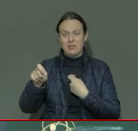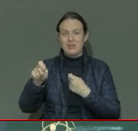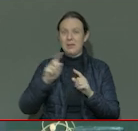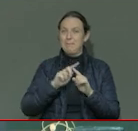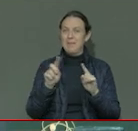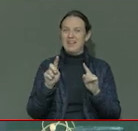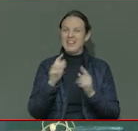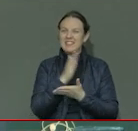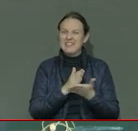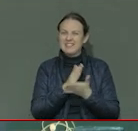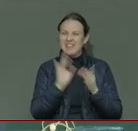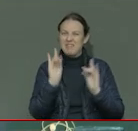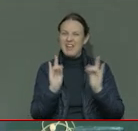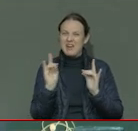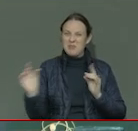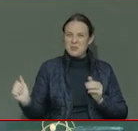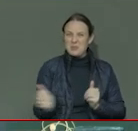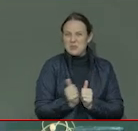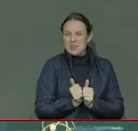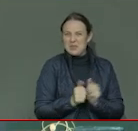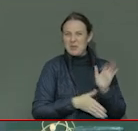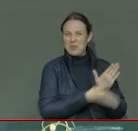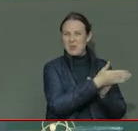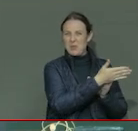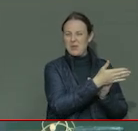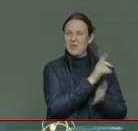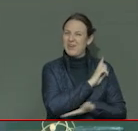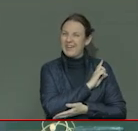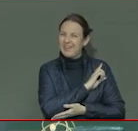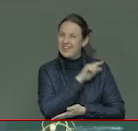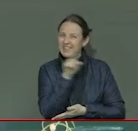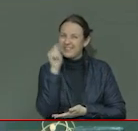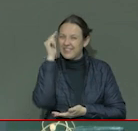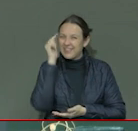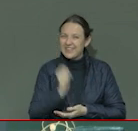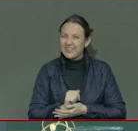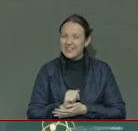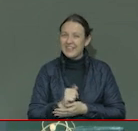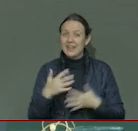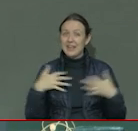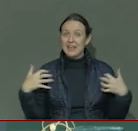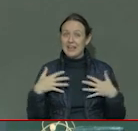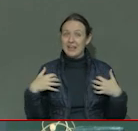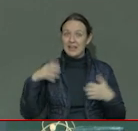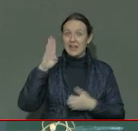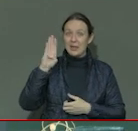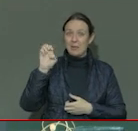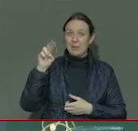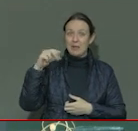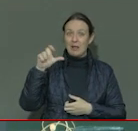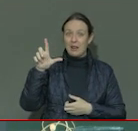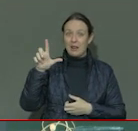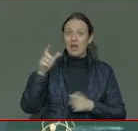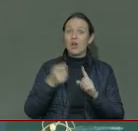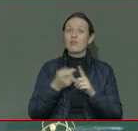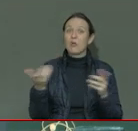think they took the rest of the animals? Now remember, Bengal tigers, we find them in India. Bengal